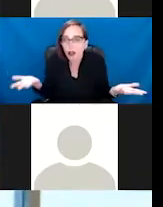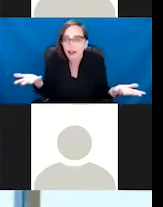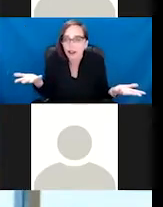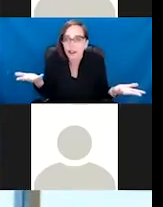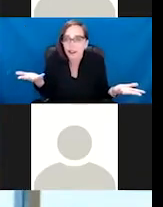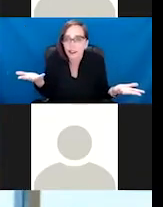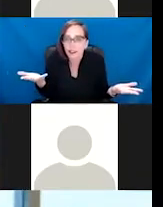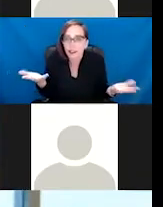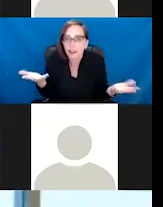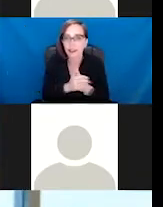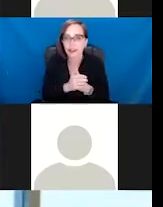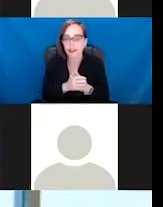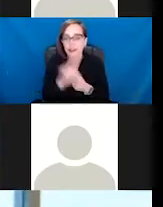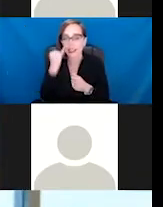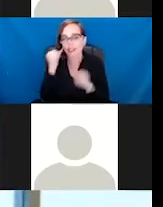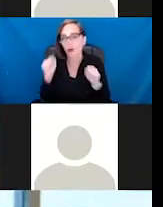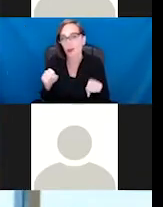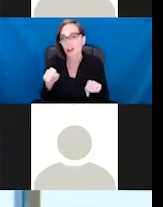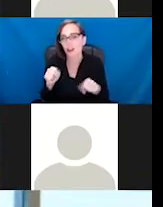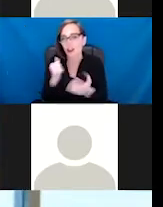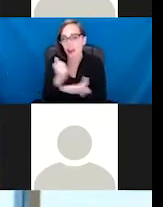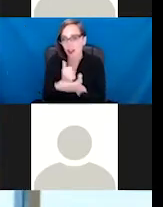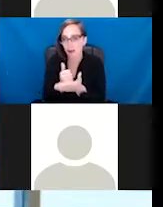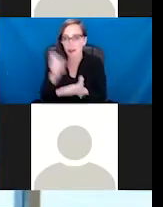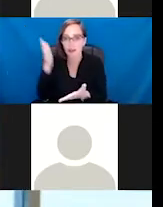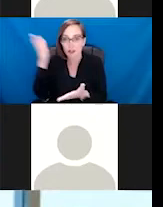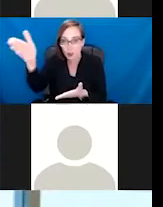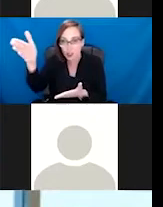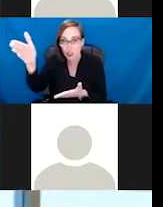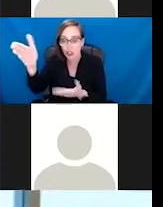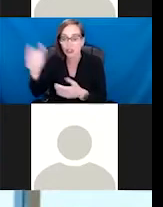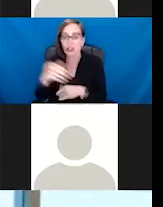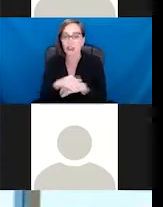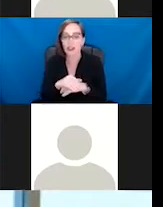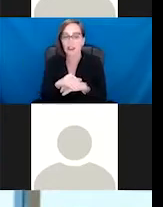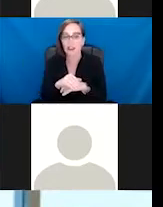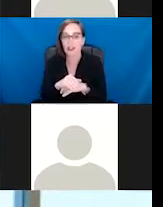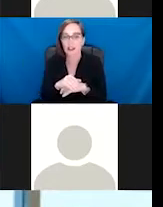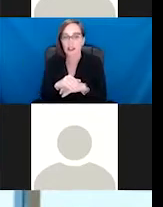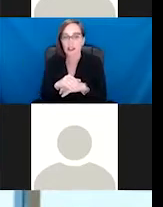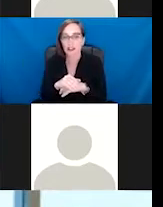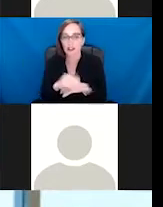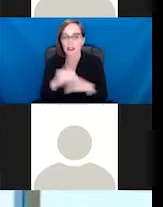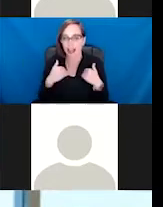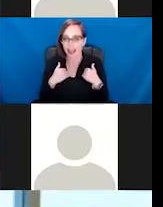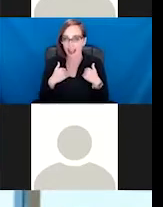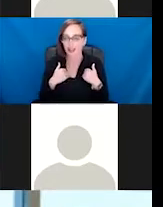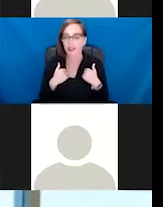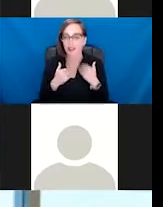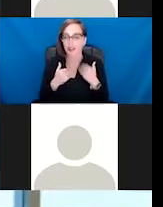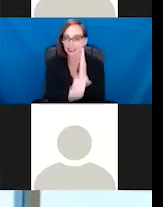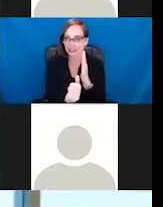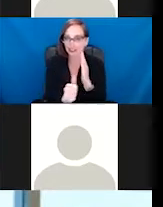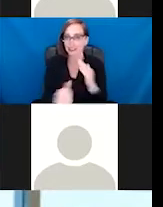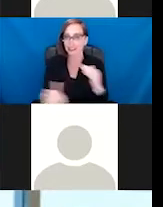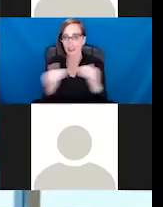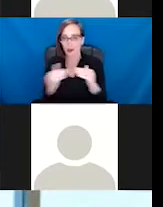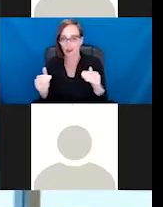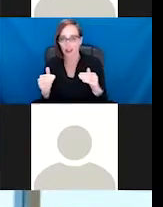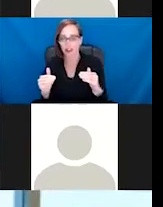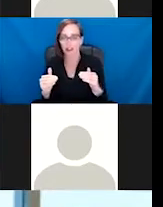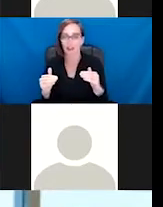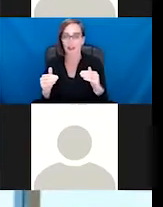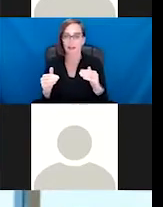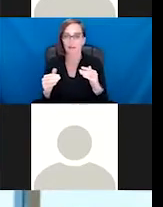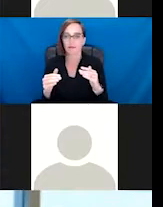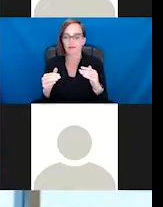were ensuring that the future was being shored up with an equivalency of education and